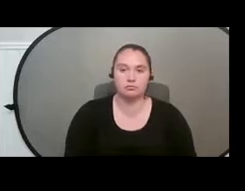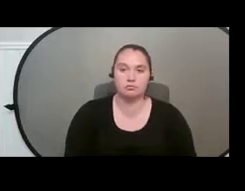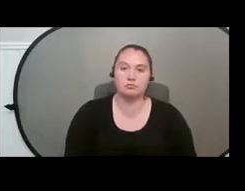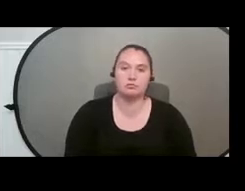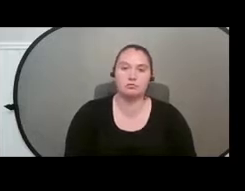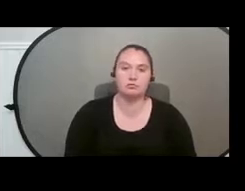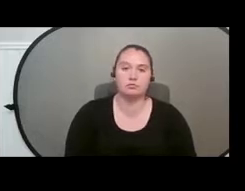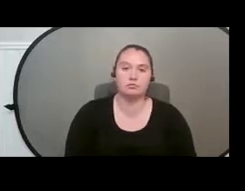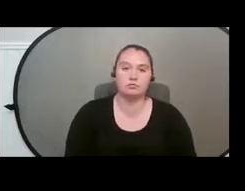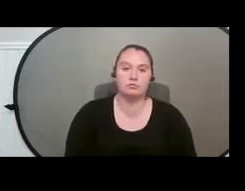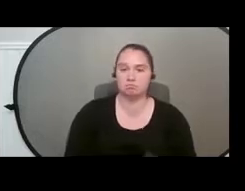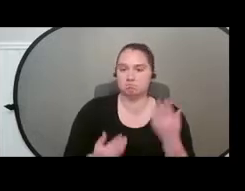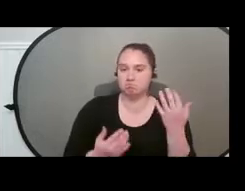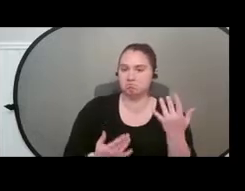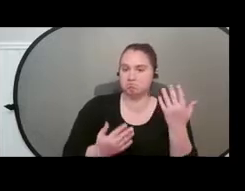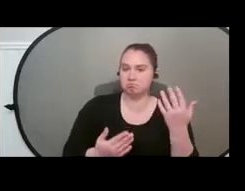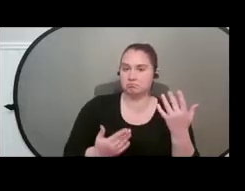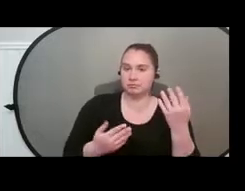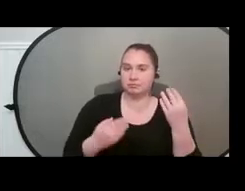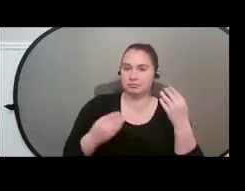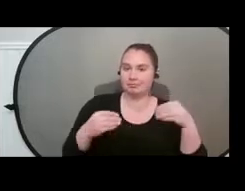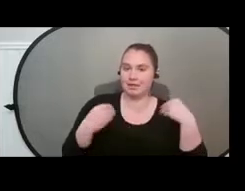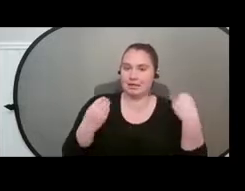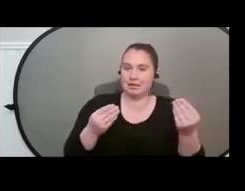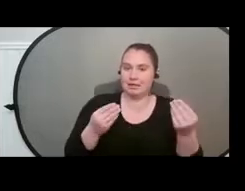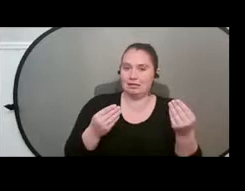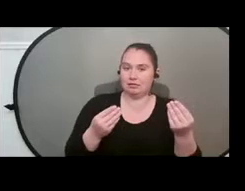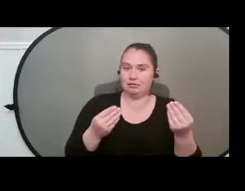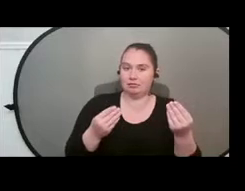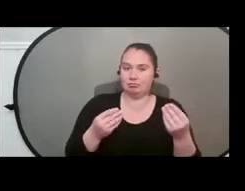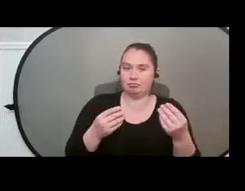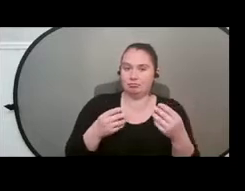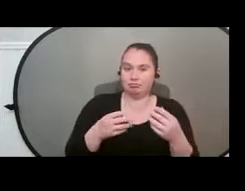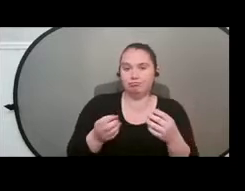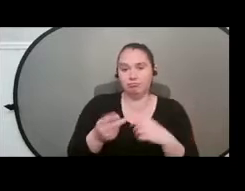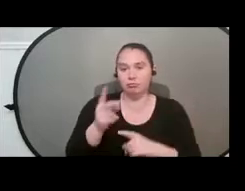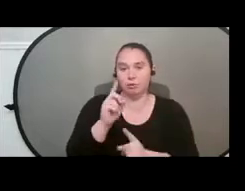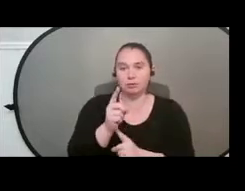We'll give everybody here just a couple more minutes.